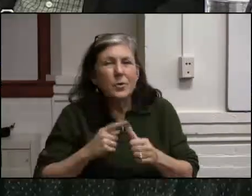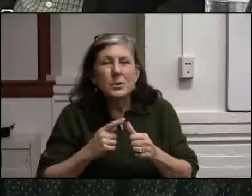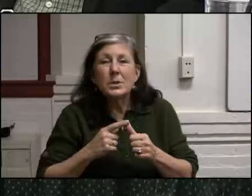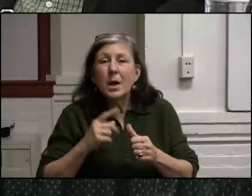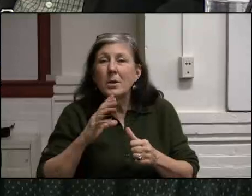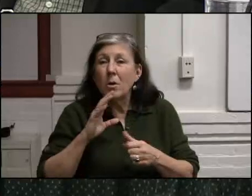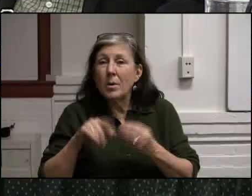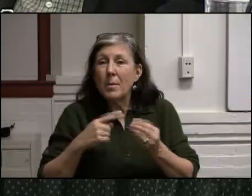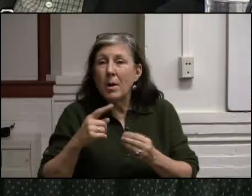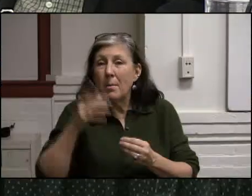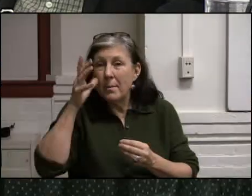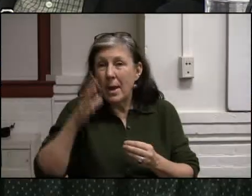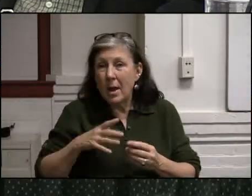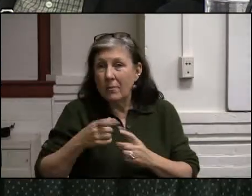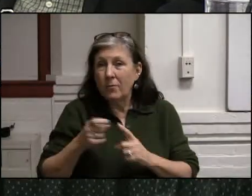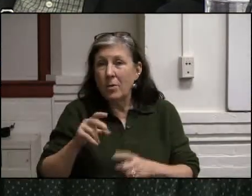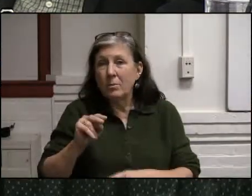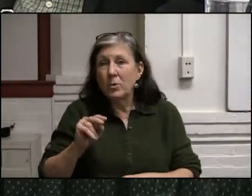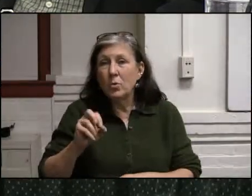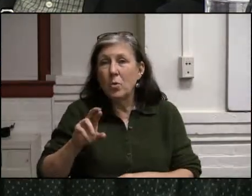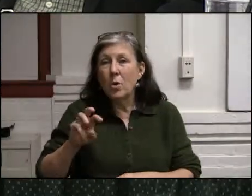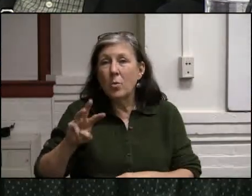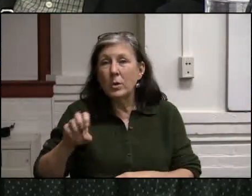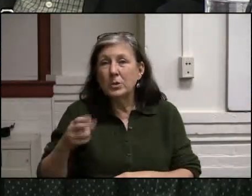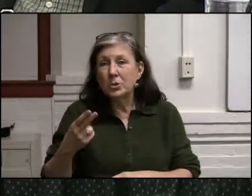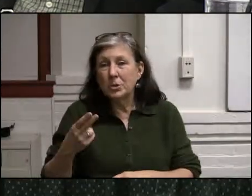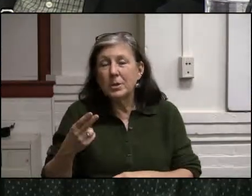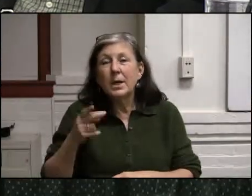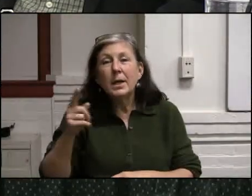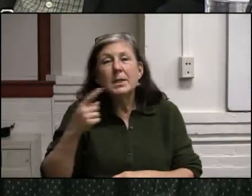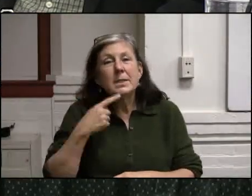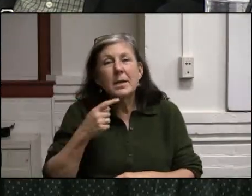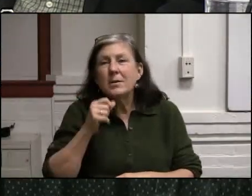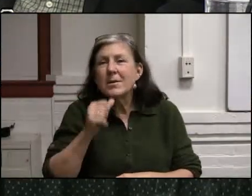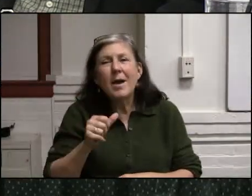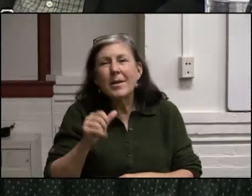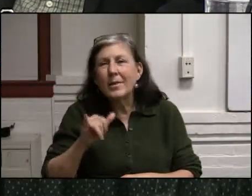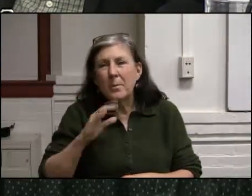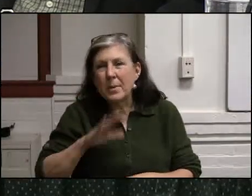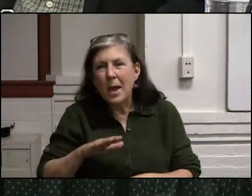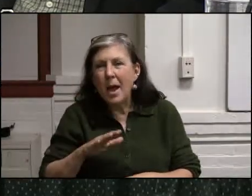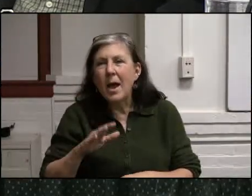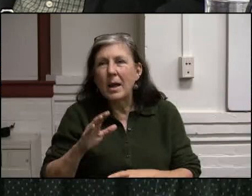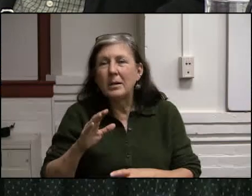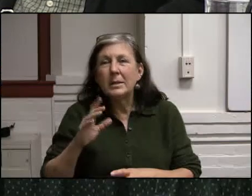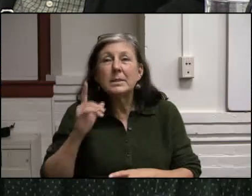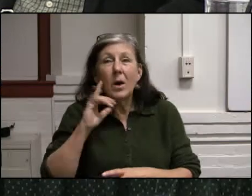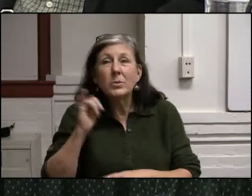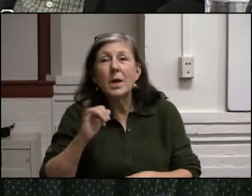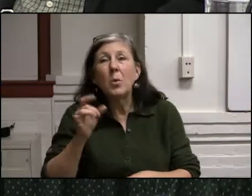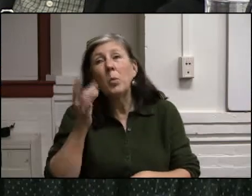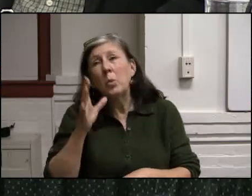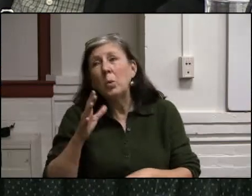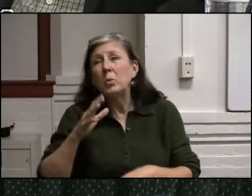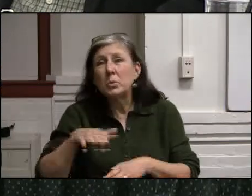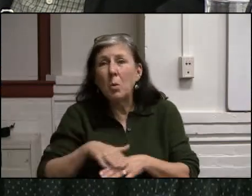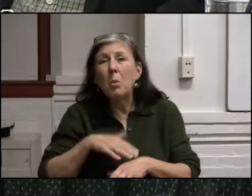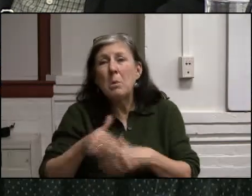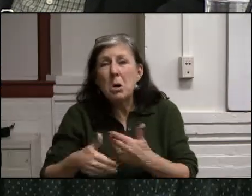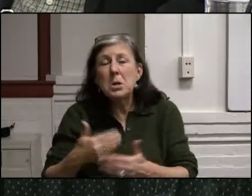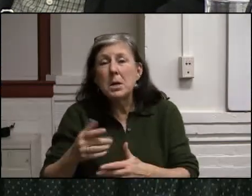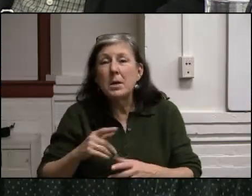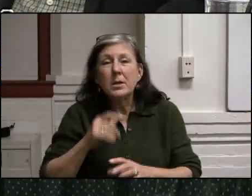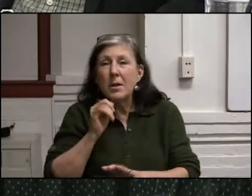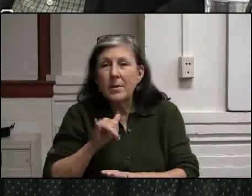Norwich, and he pointed out that it's not as bad as it seems or as it was described. It's not really it's